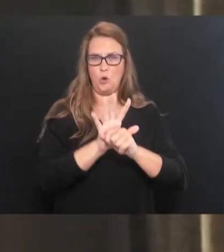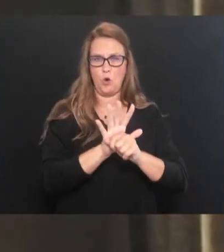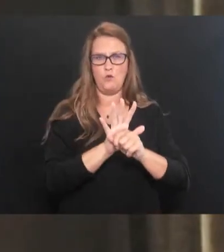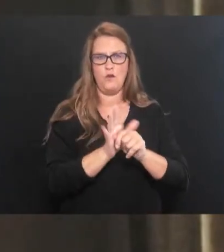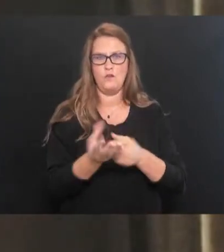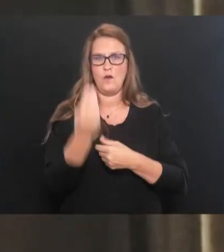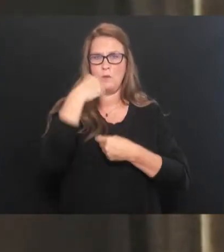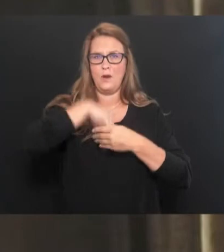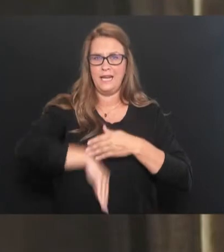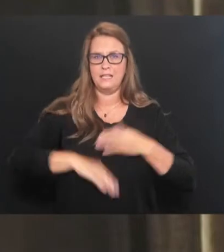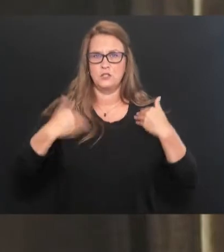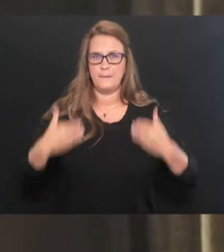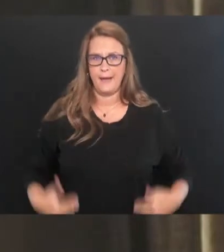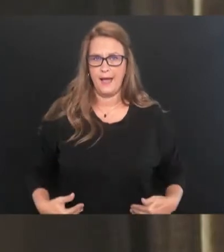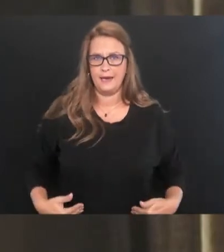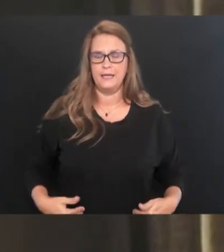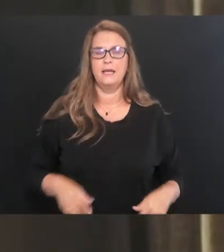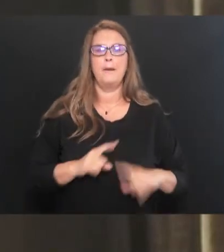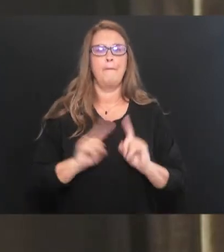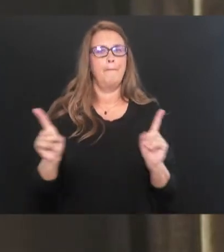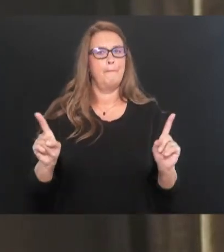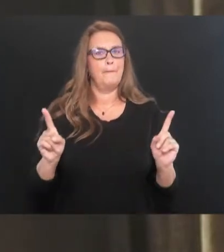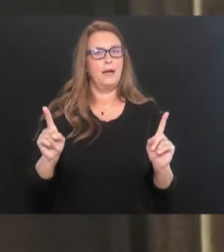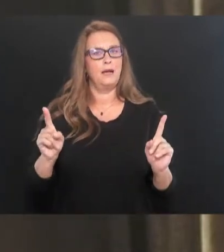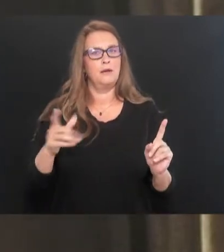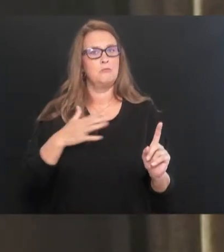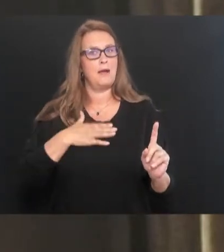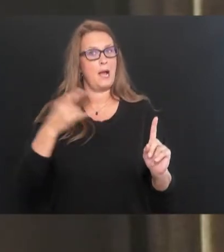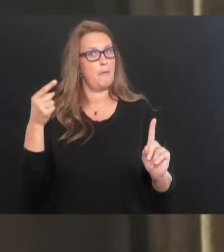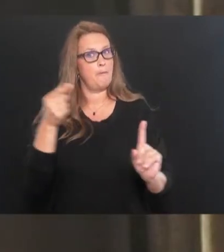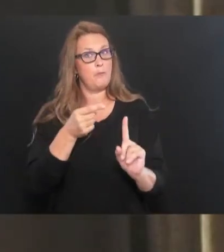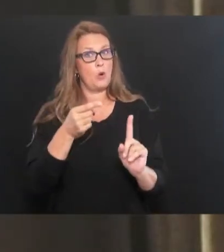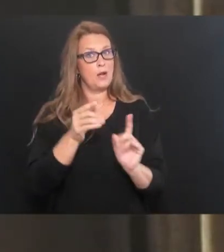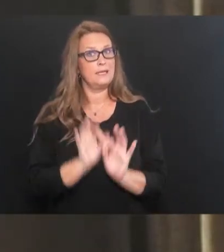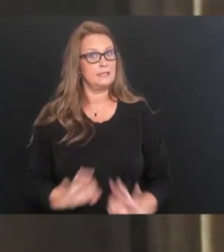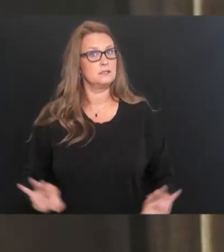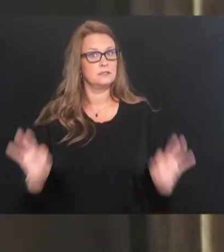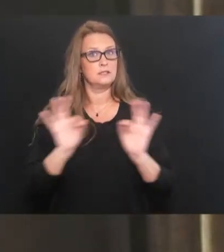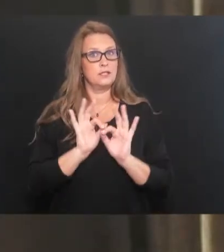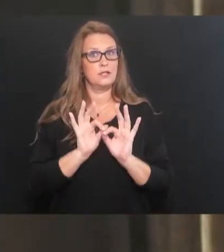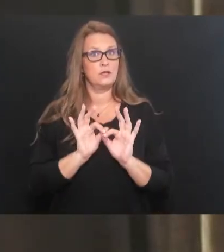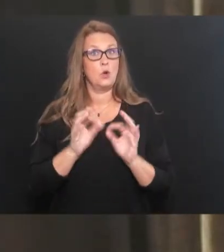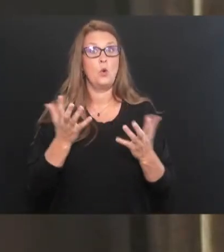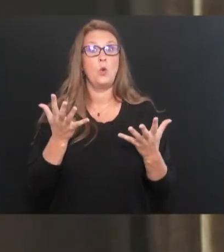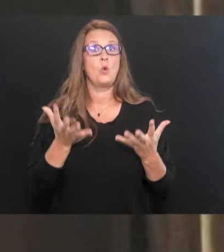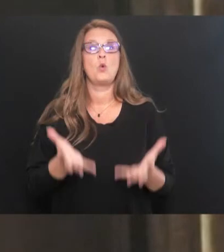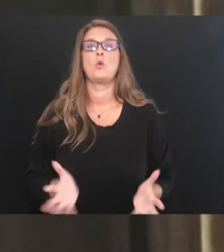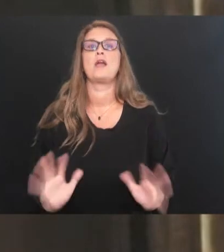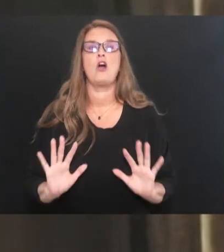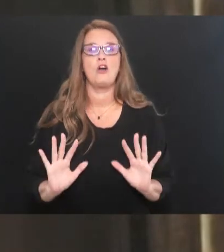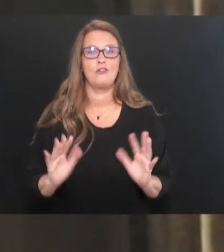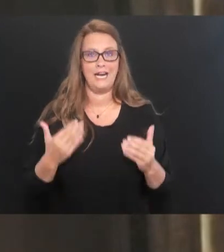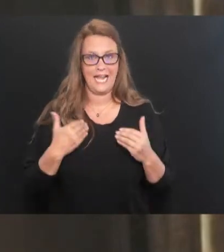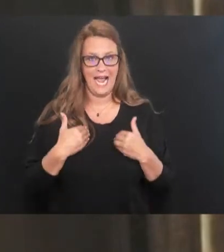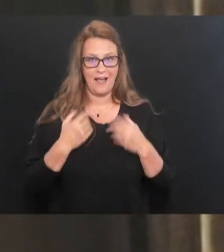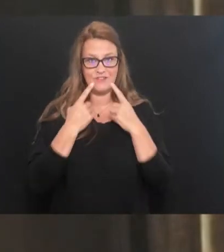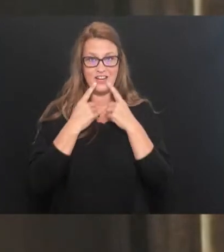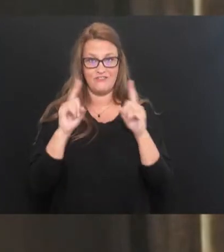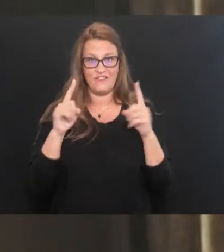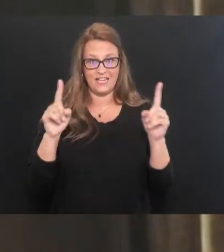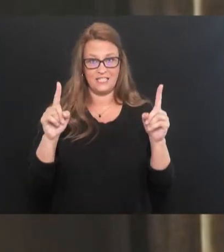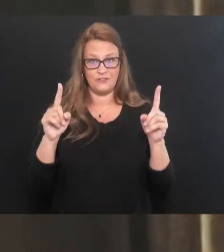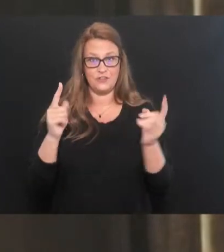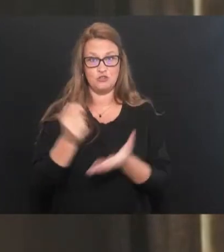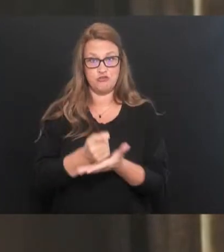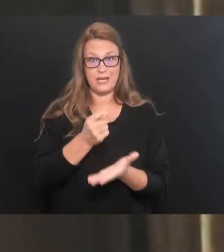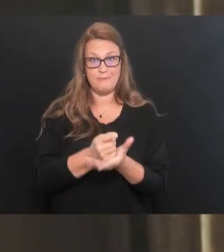the body. But let's just point out, and this is really important, that we already have an incredibly effective treatment,